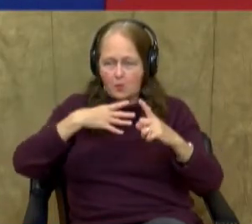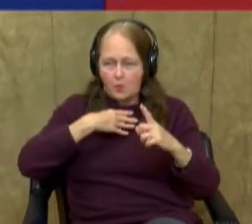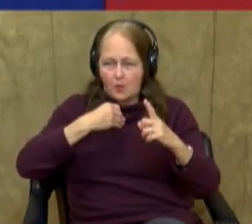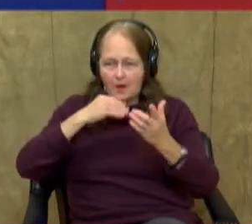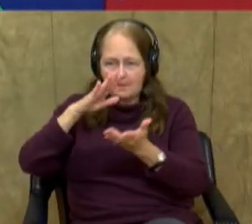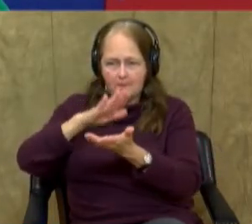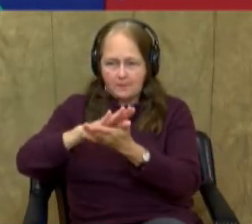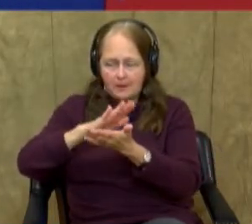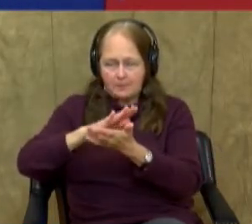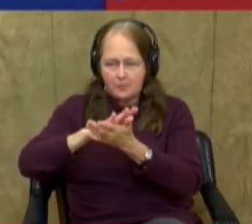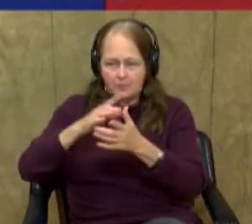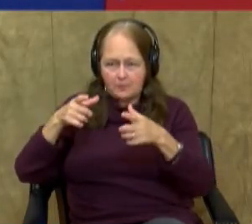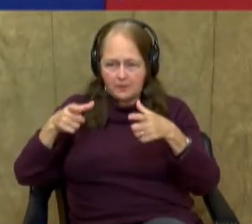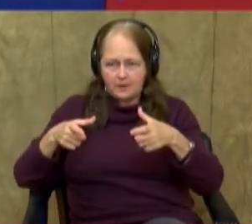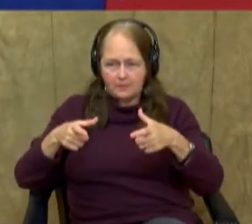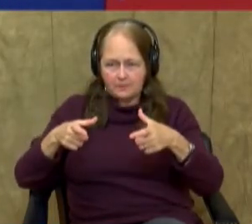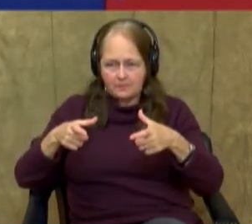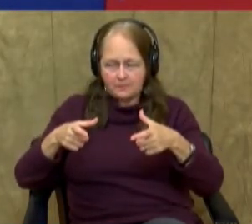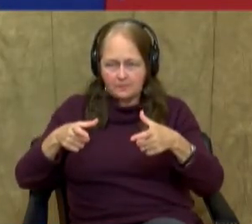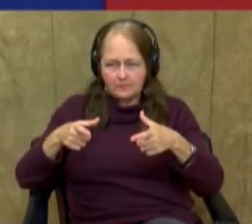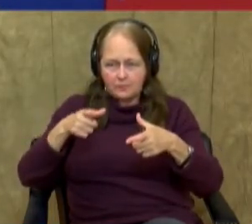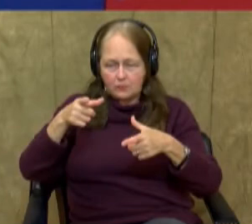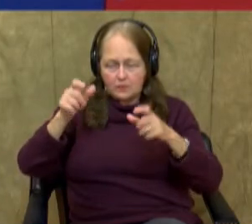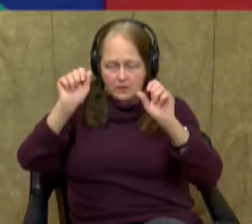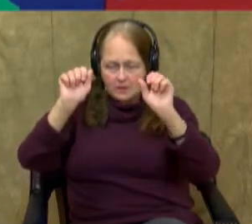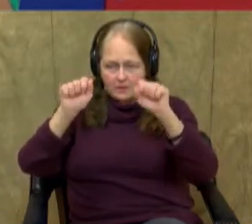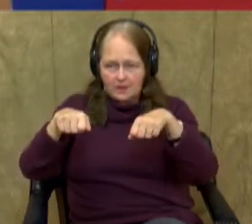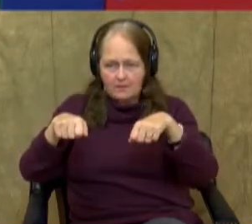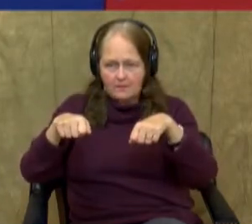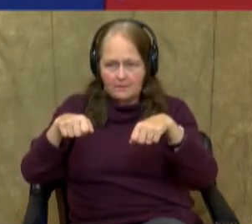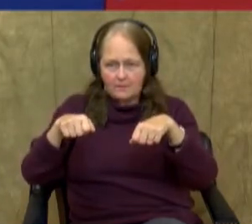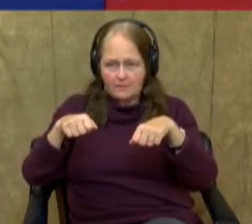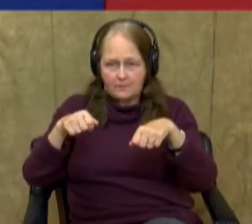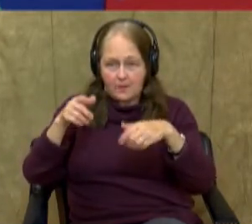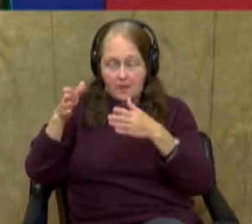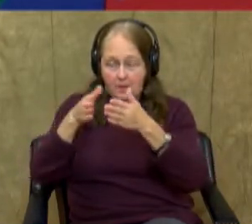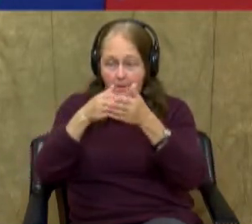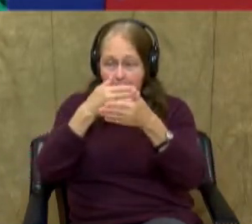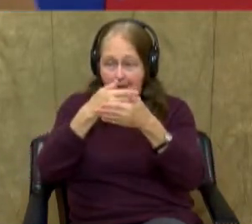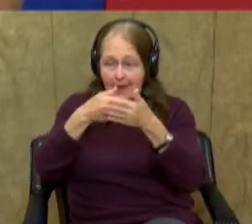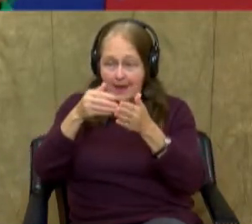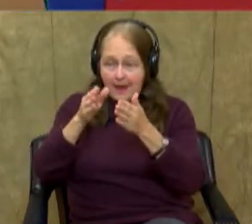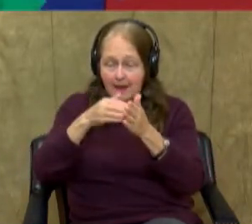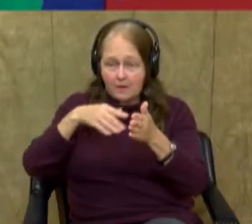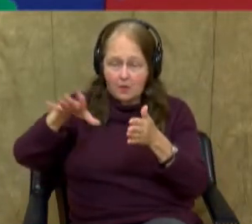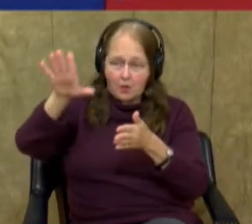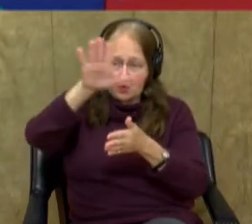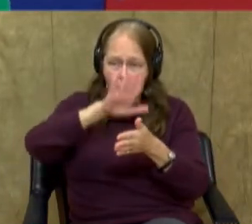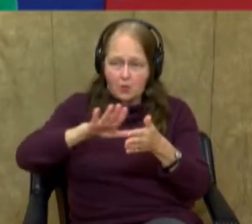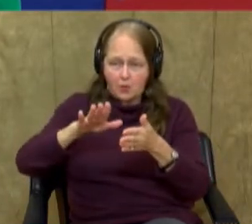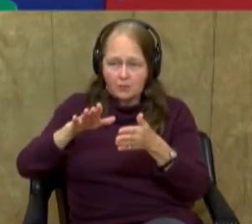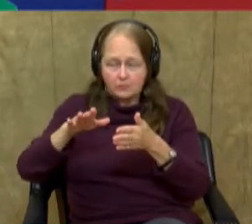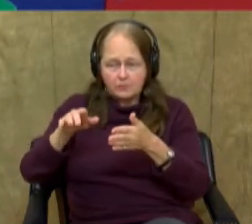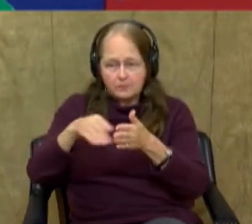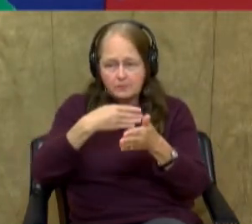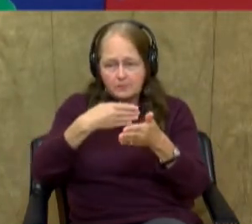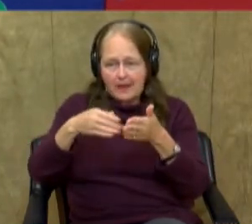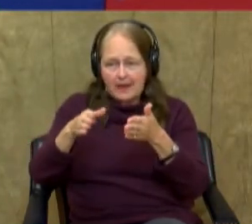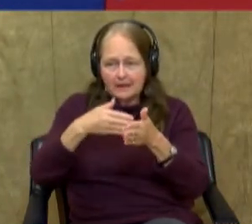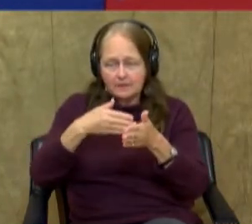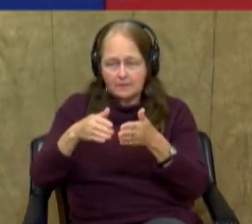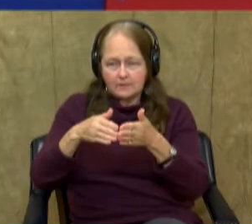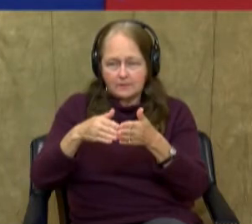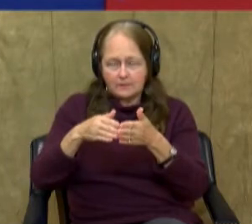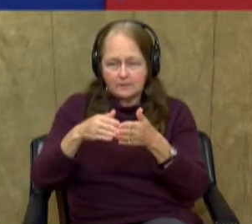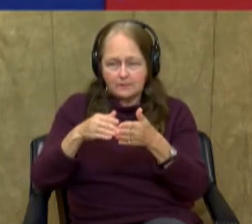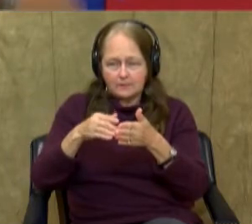paper plates. You can take that paper plate and you can paint it, paint all over it. You can